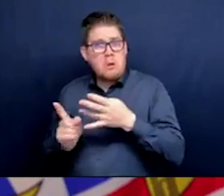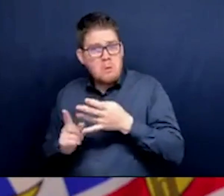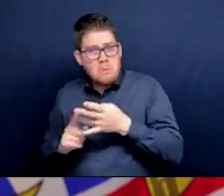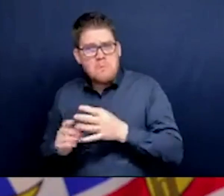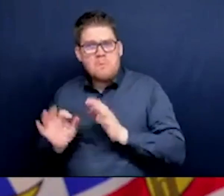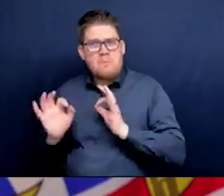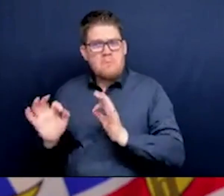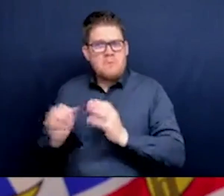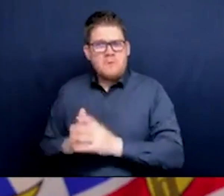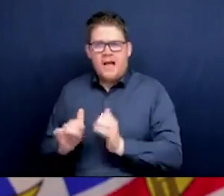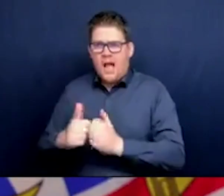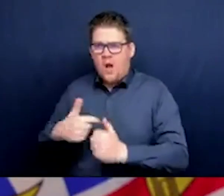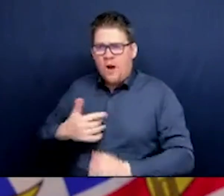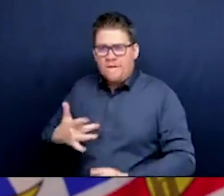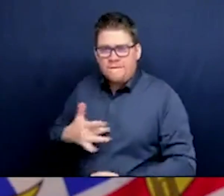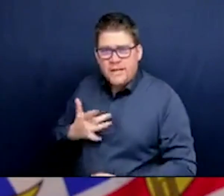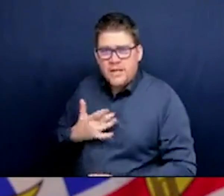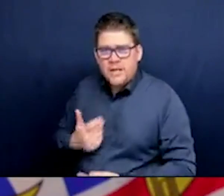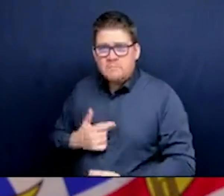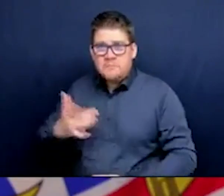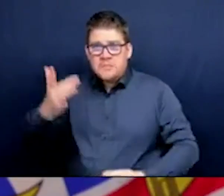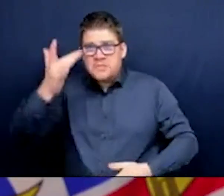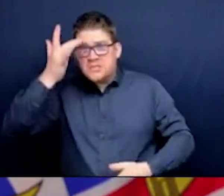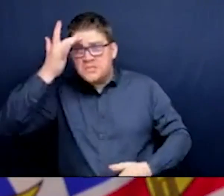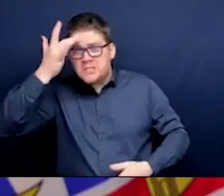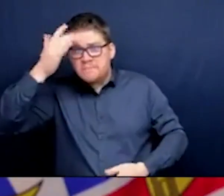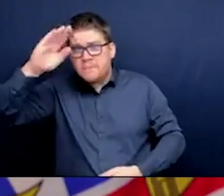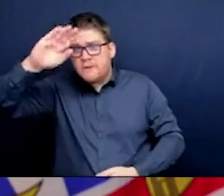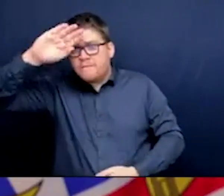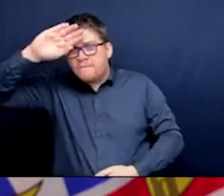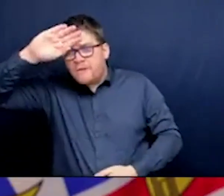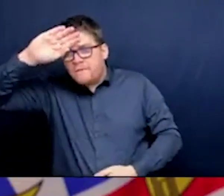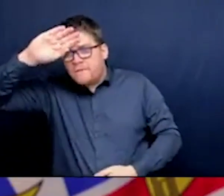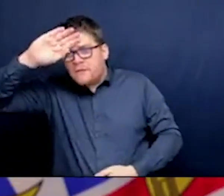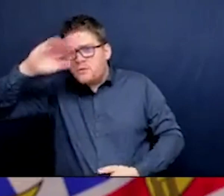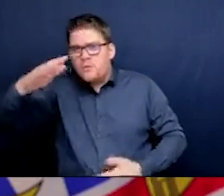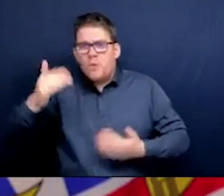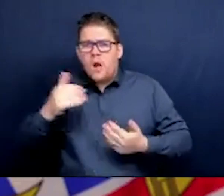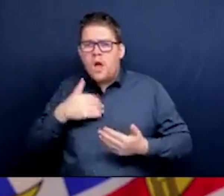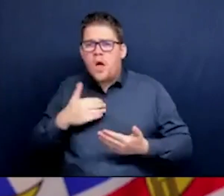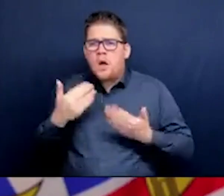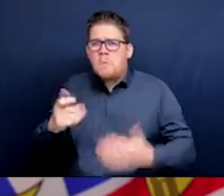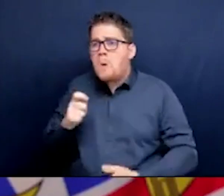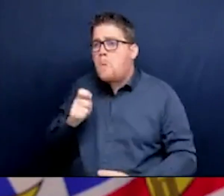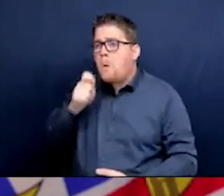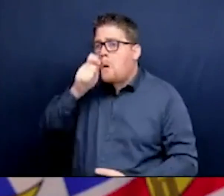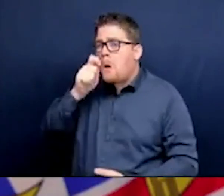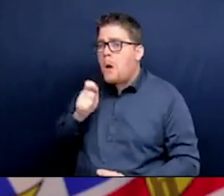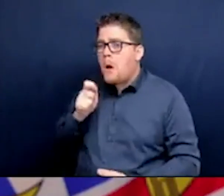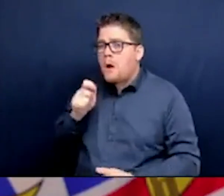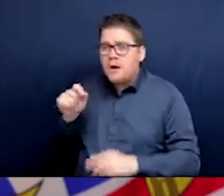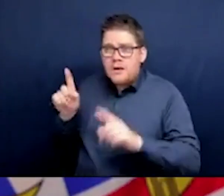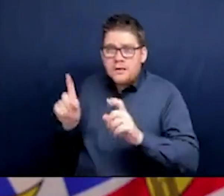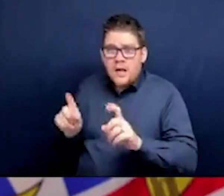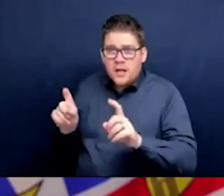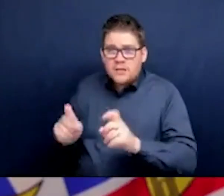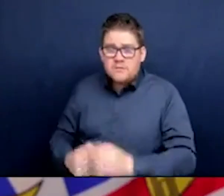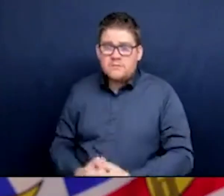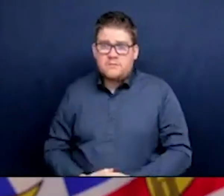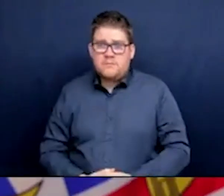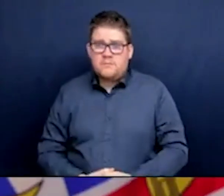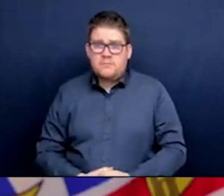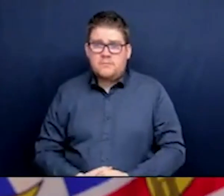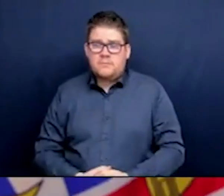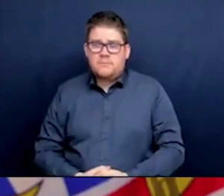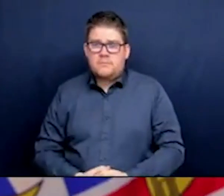not feeling well, I can use the rapid tests that are available, and I encourage people to pick those up. They can help. But it also is about